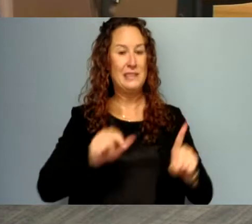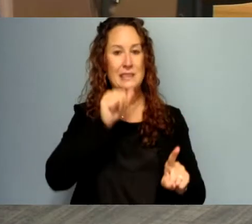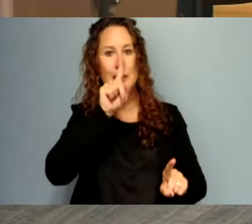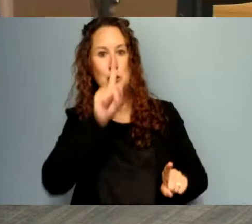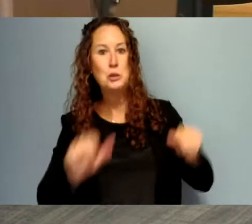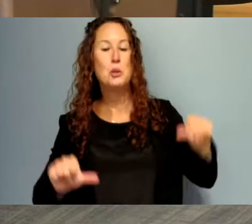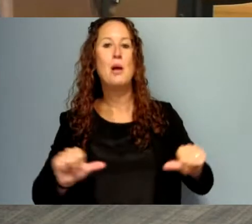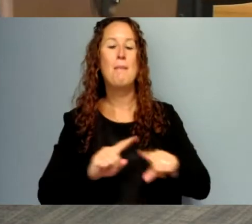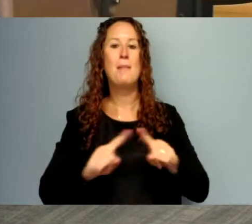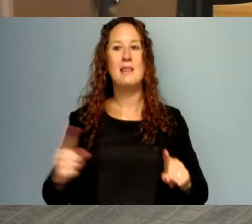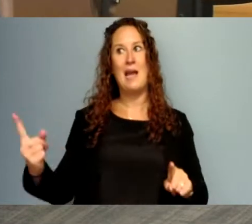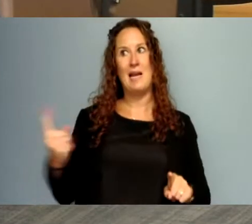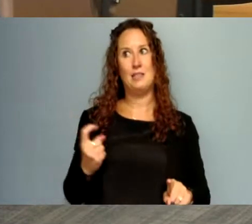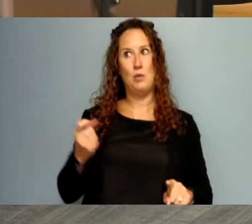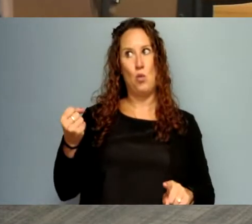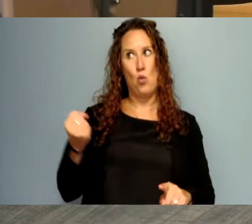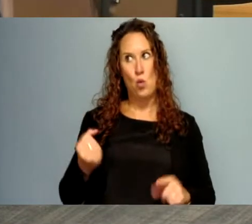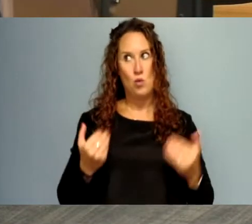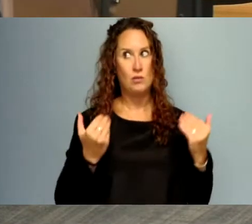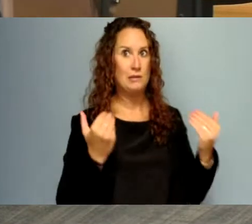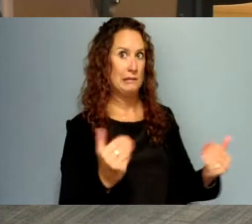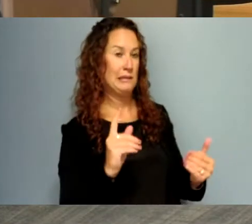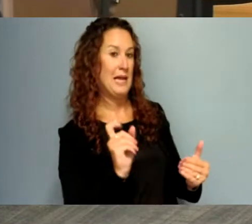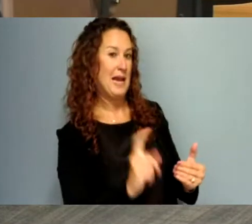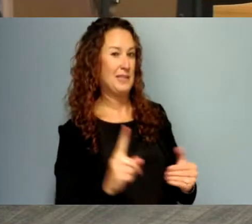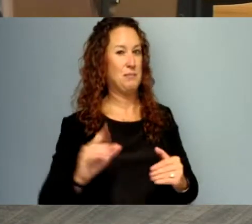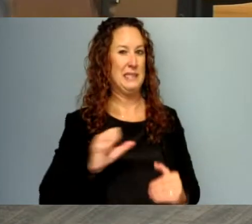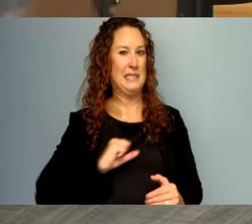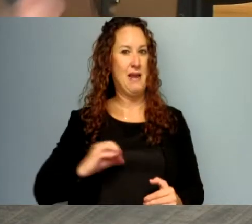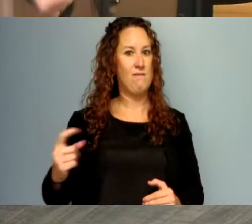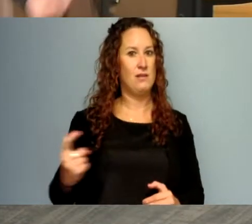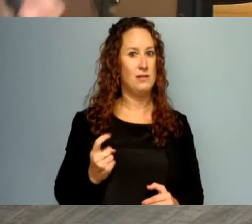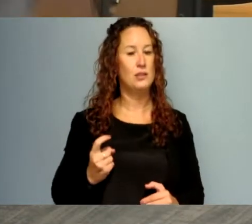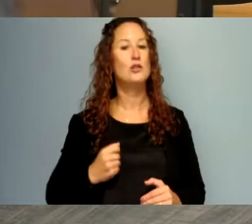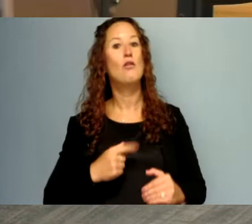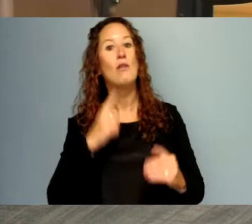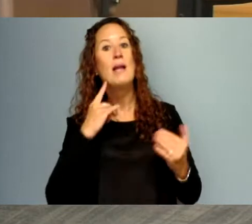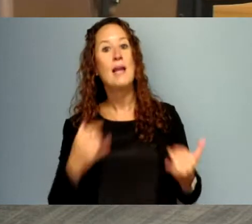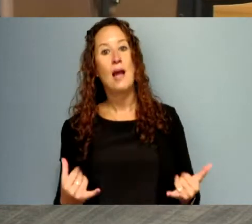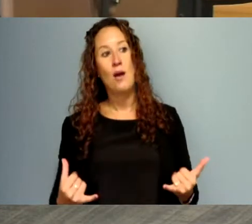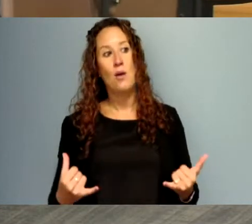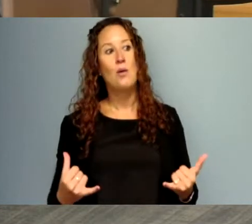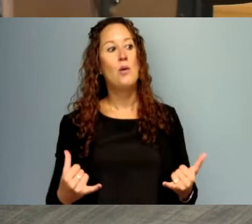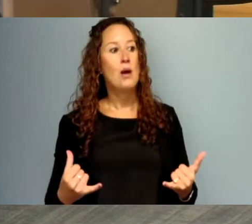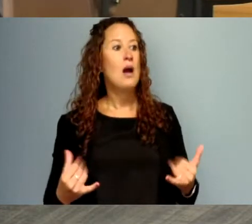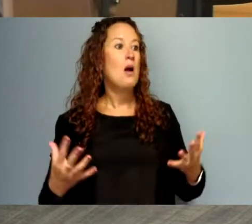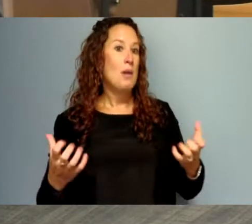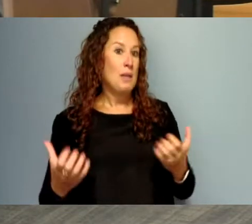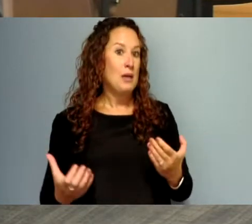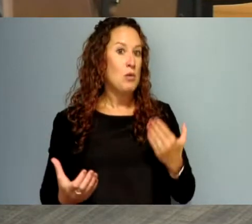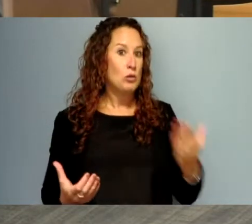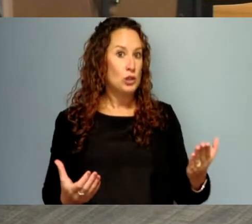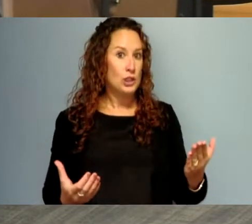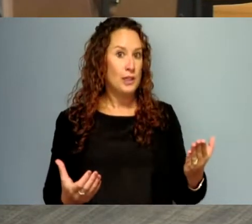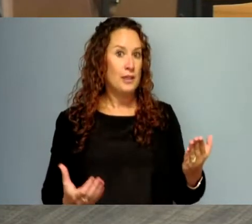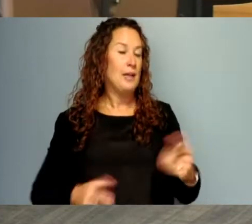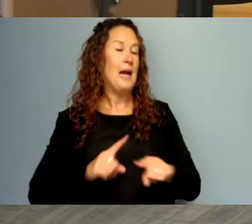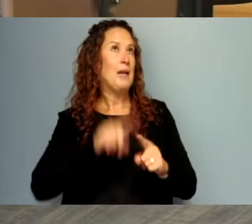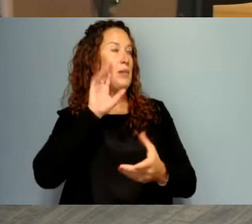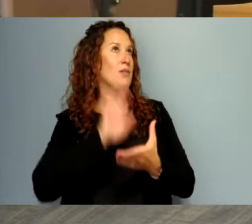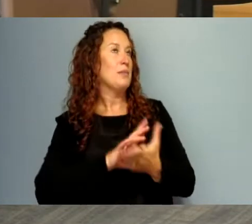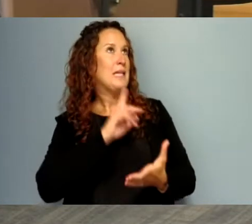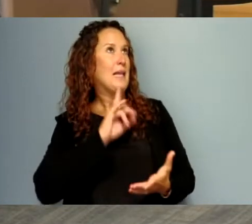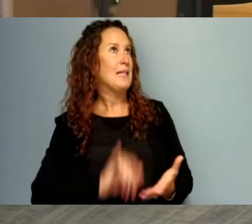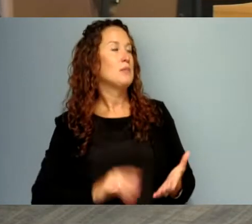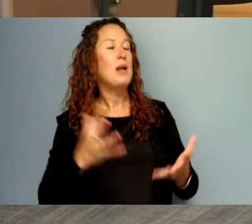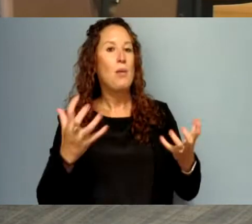for that by my staff. So I would at this point make a motion, I can't believe I'm saying this, but